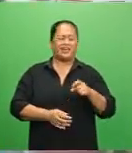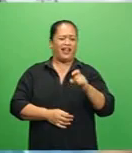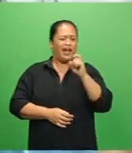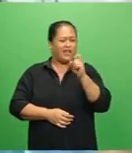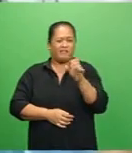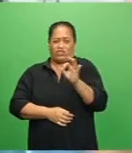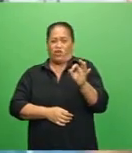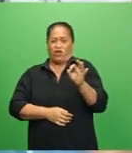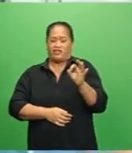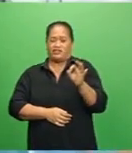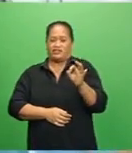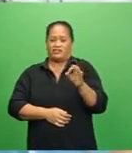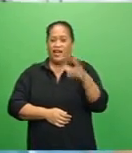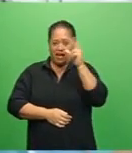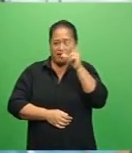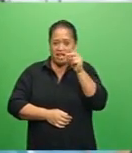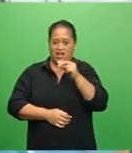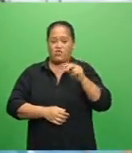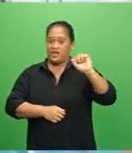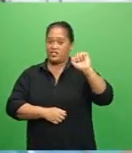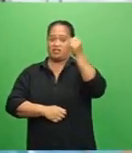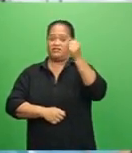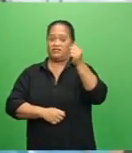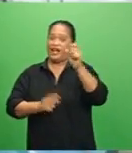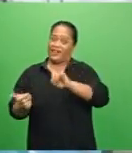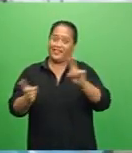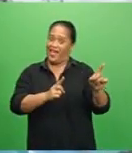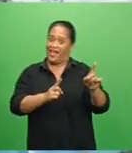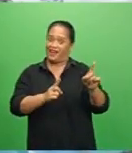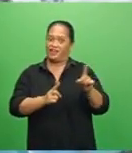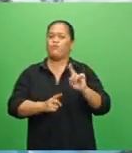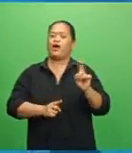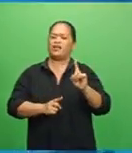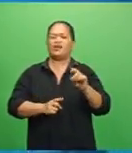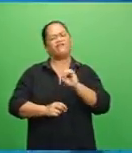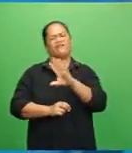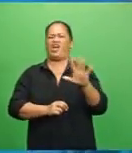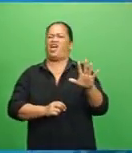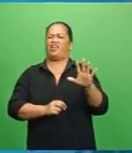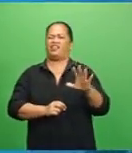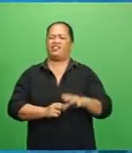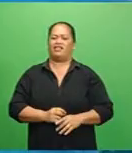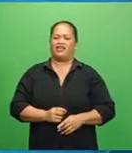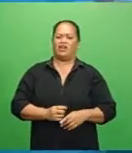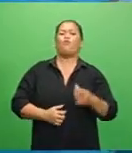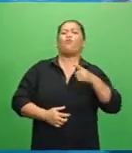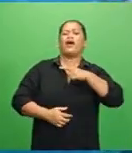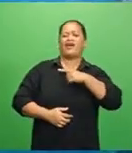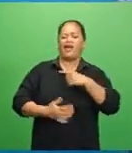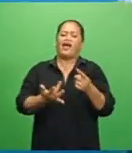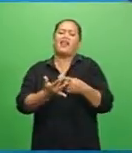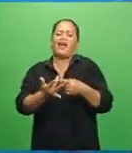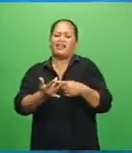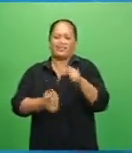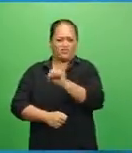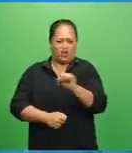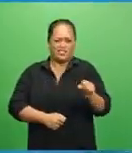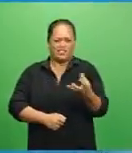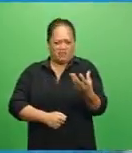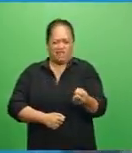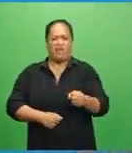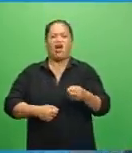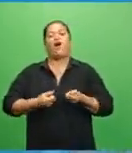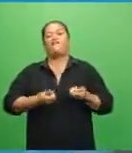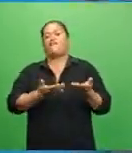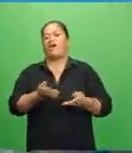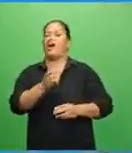I have another scholarship to go to the States for school, so I'm looking forward to that if the borders do open. Seasoned swimmer